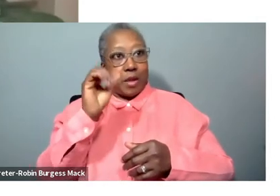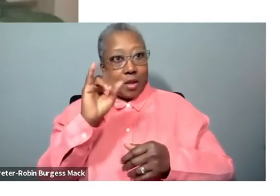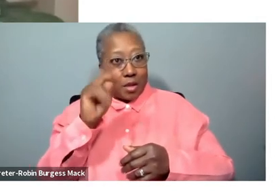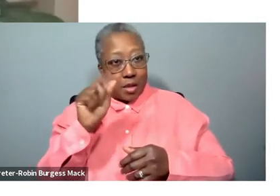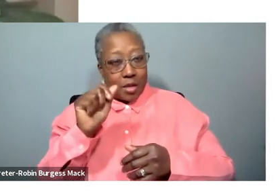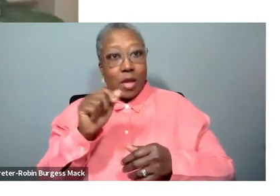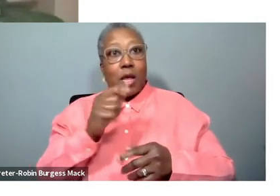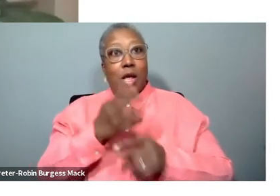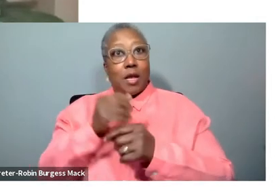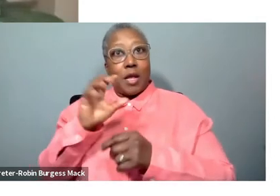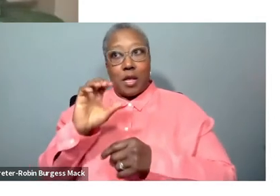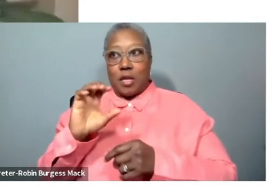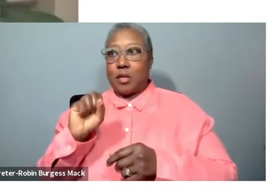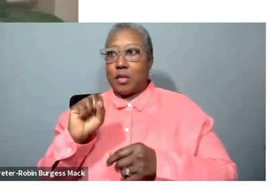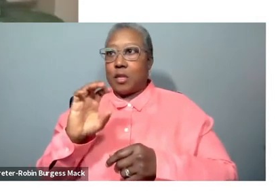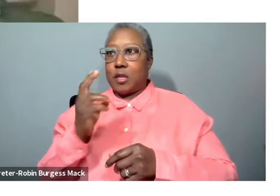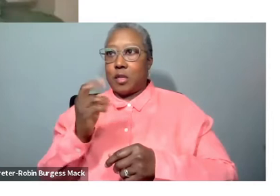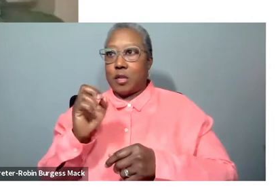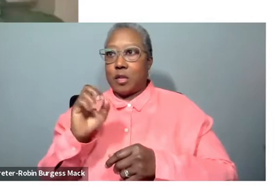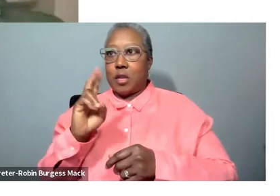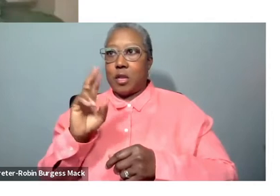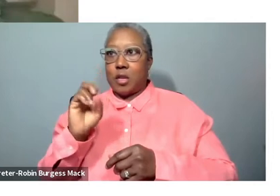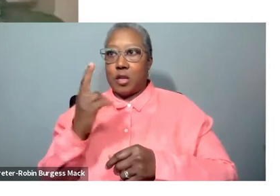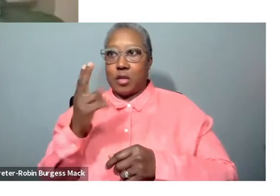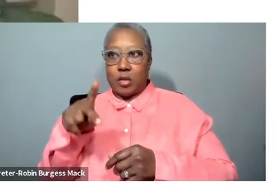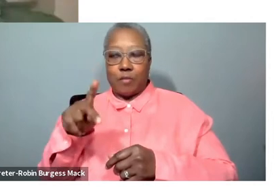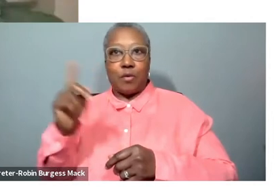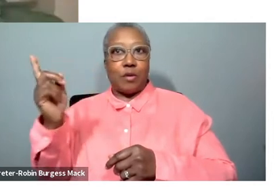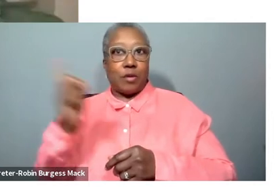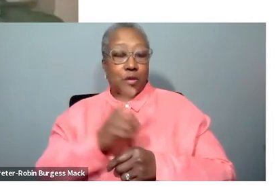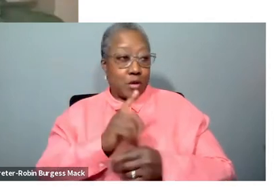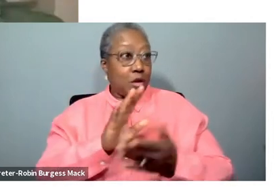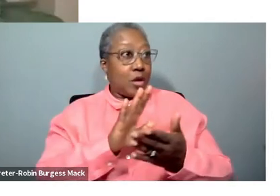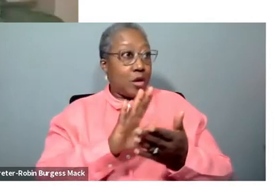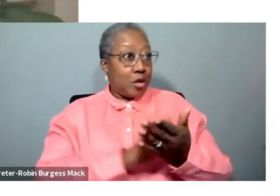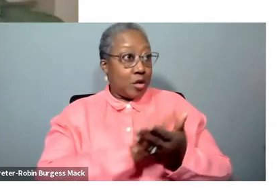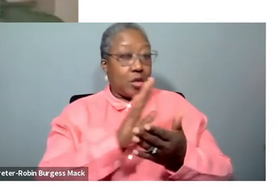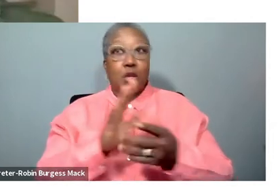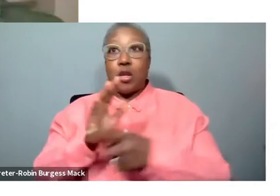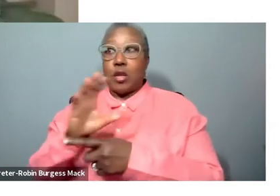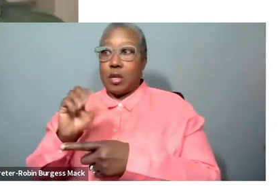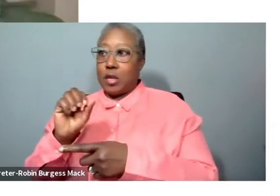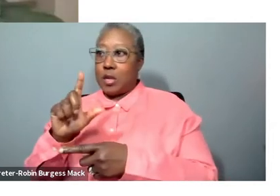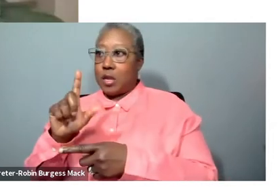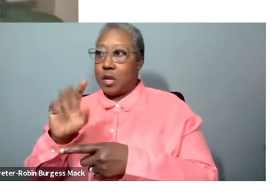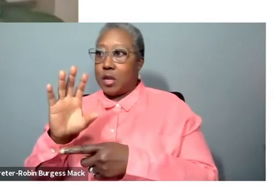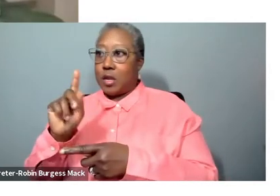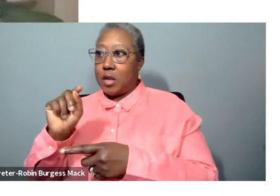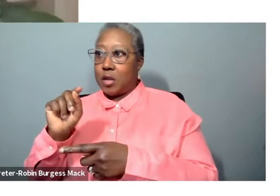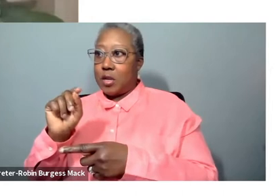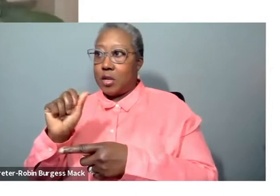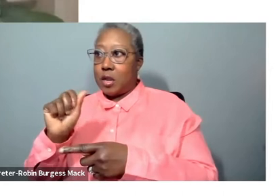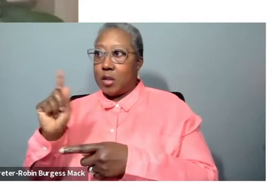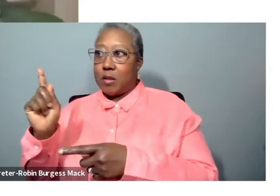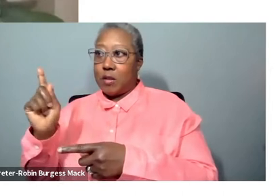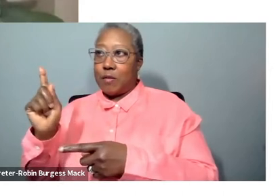got a scholarship to go to college here in the US. I went from my hometown of Kolkata to Harvard. It